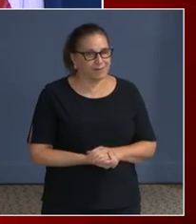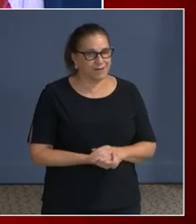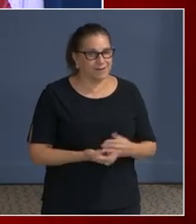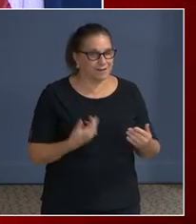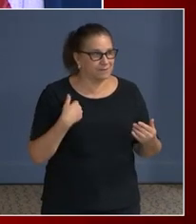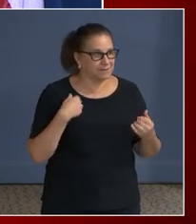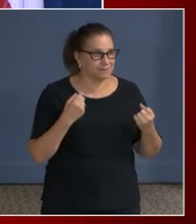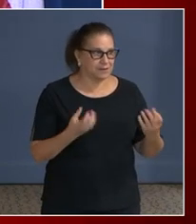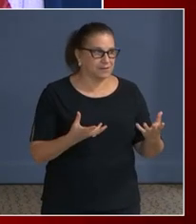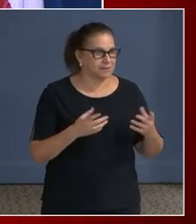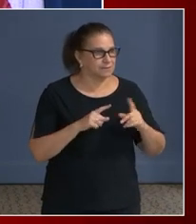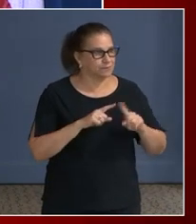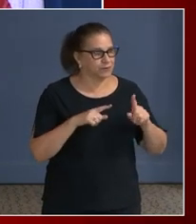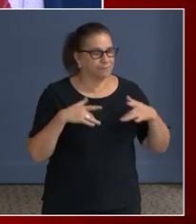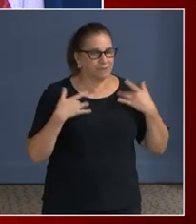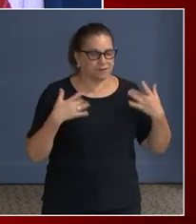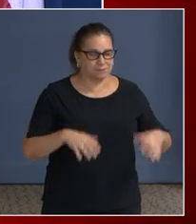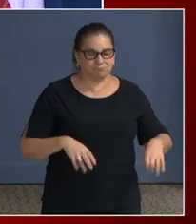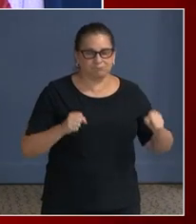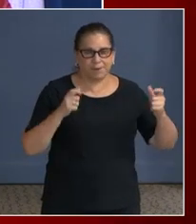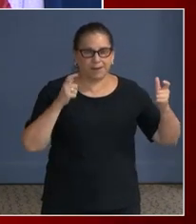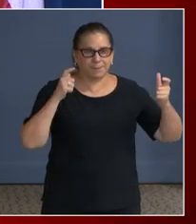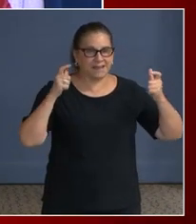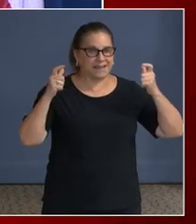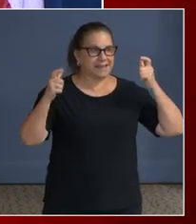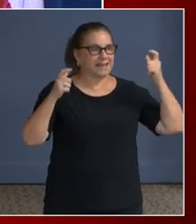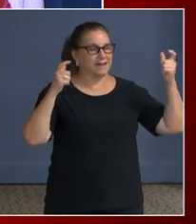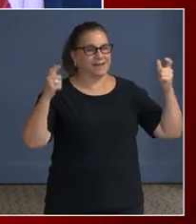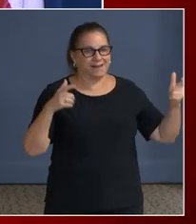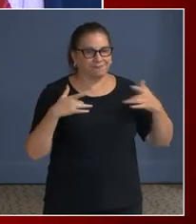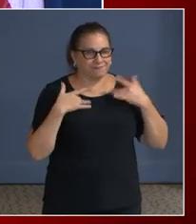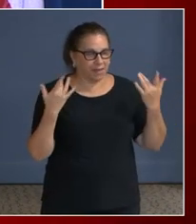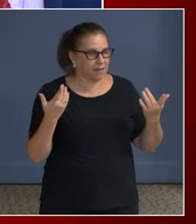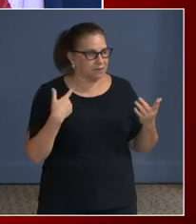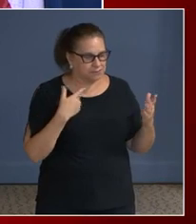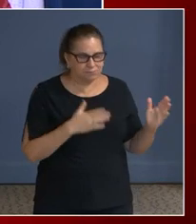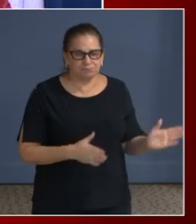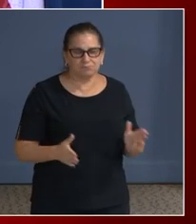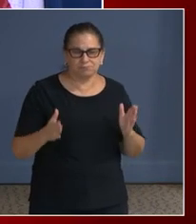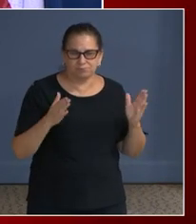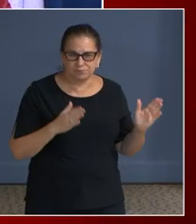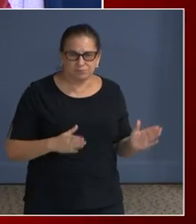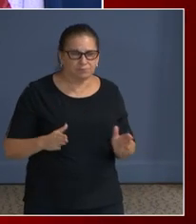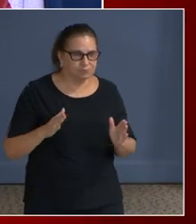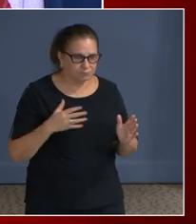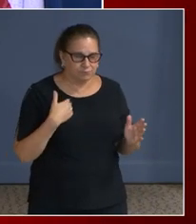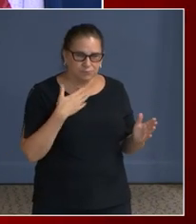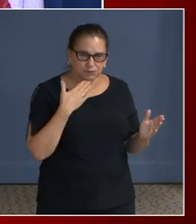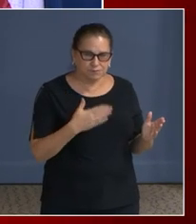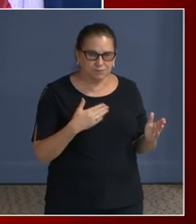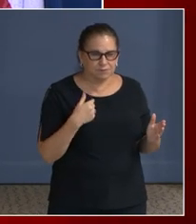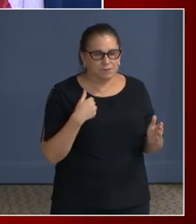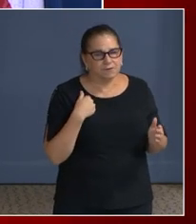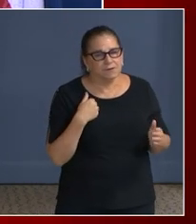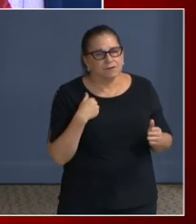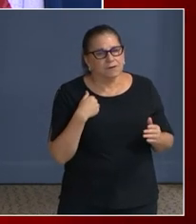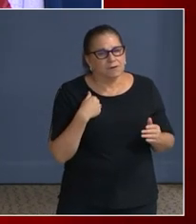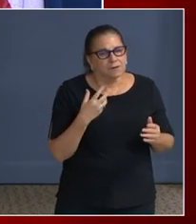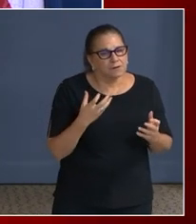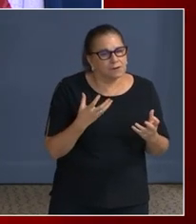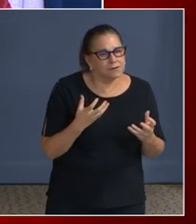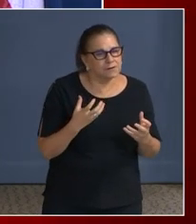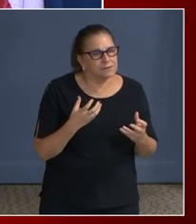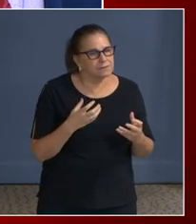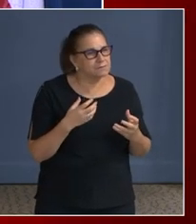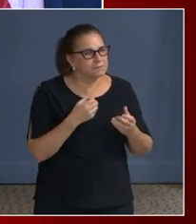events. We are well prepared to also support multiple events going on in